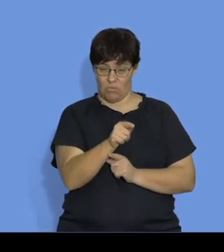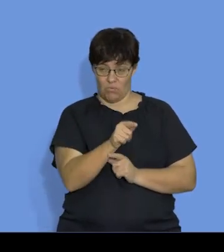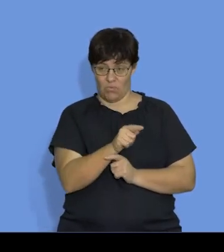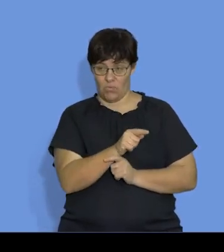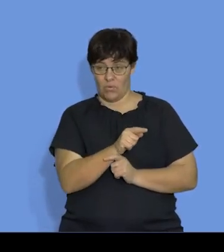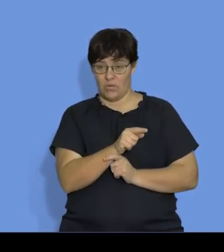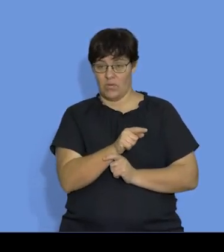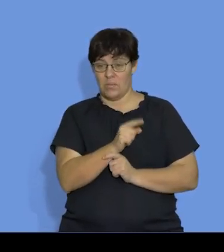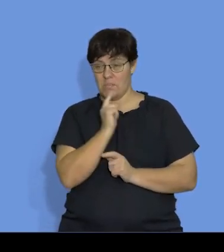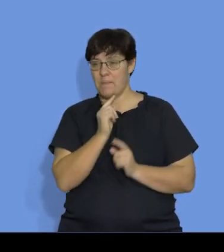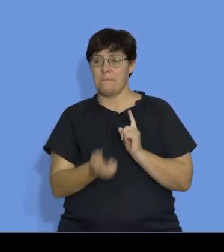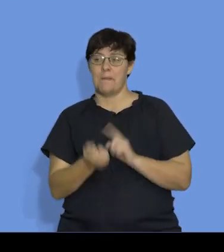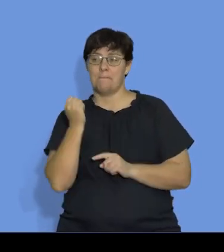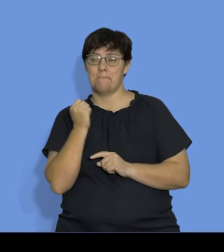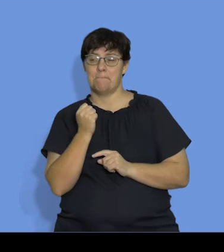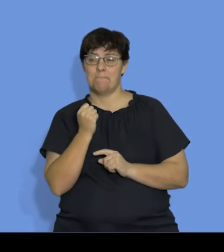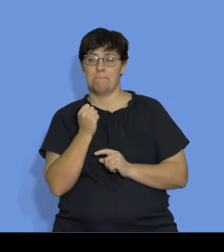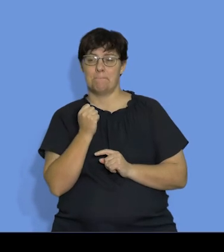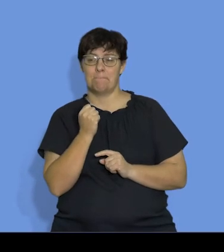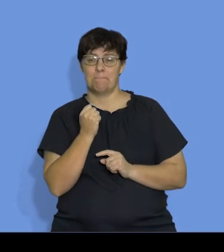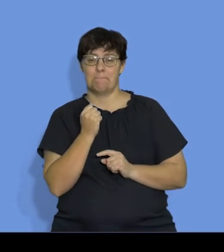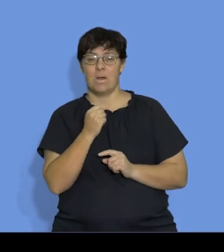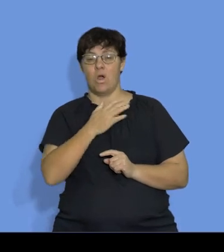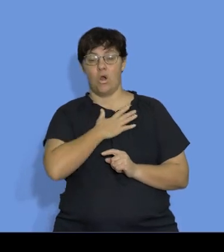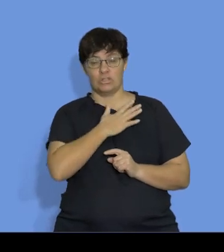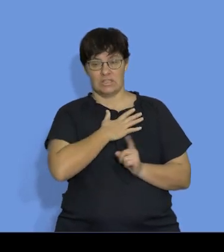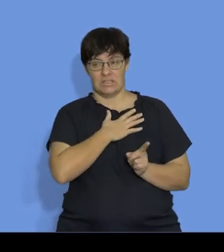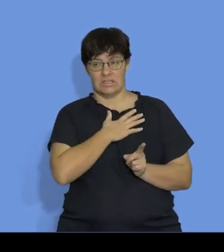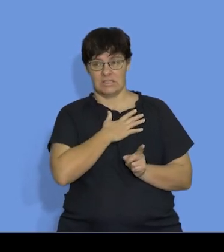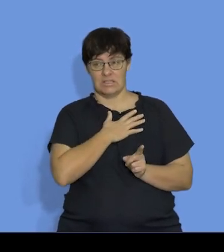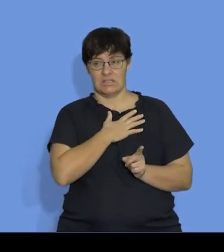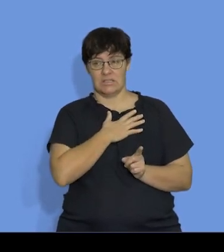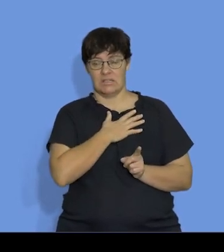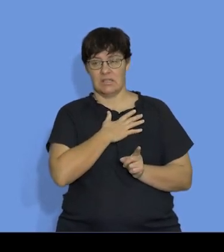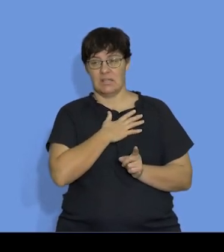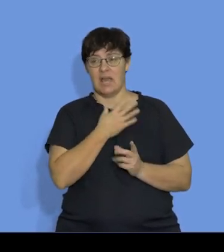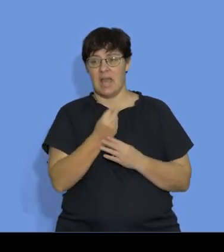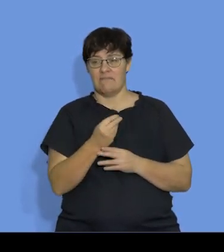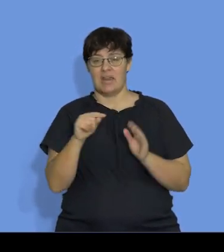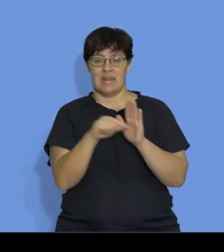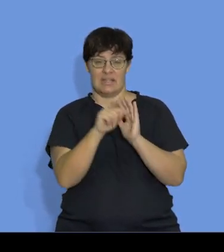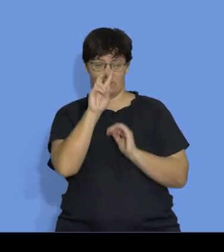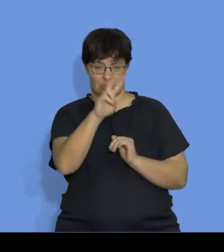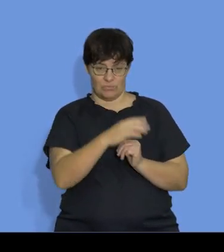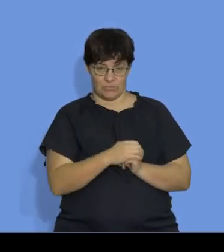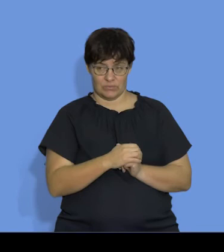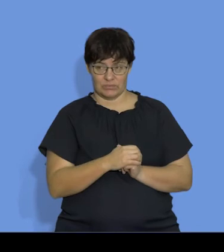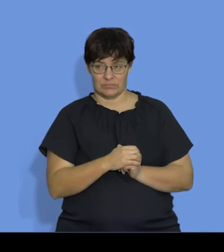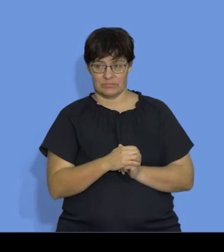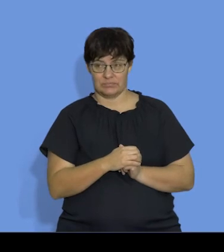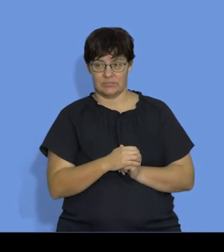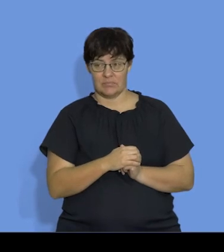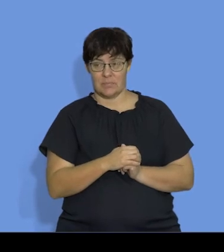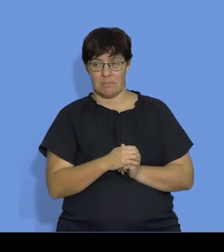let's let's use the oxygen, which has got a unit of -2, unit oxidation number of